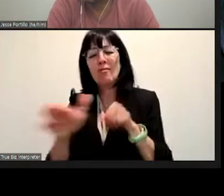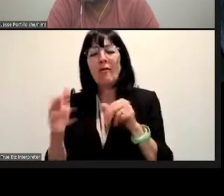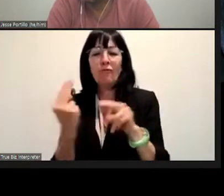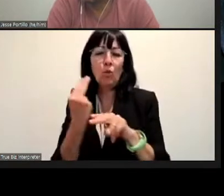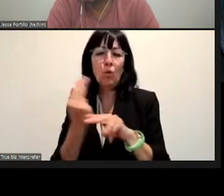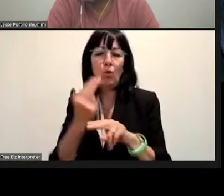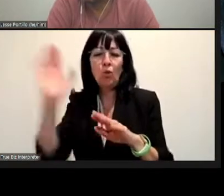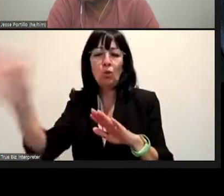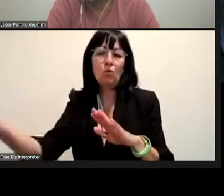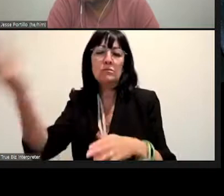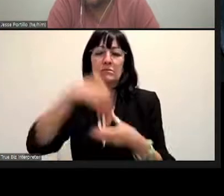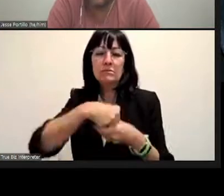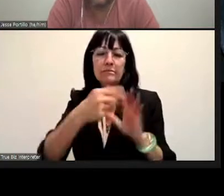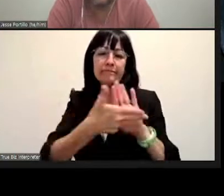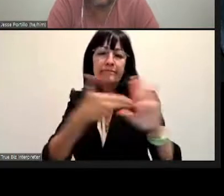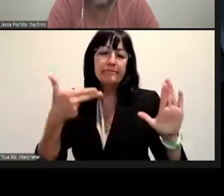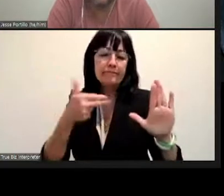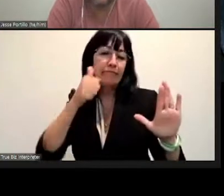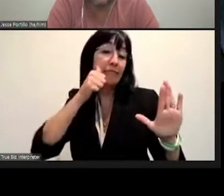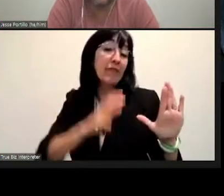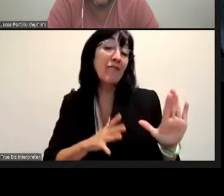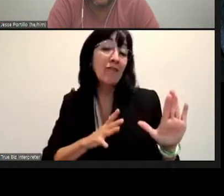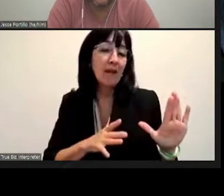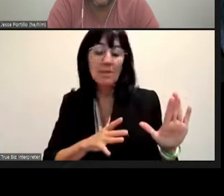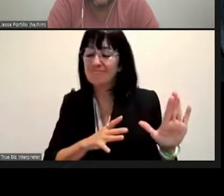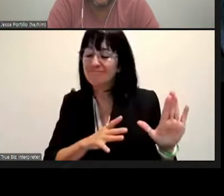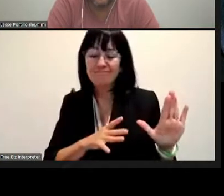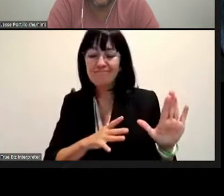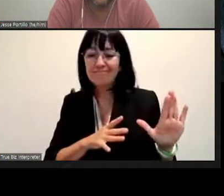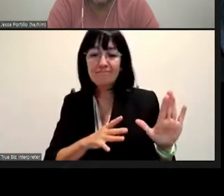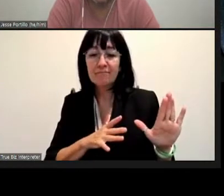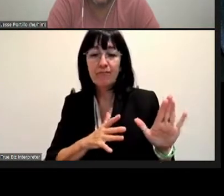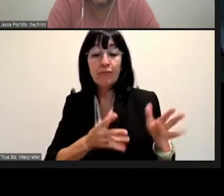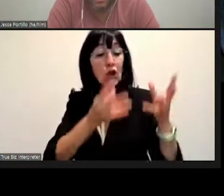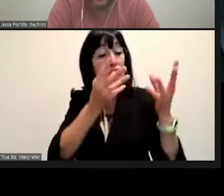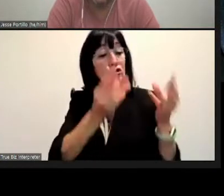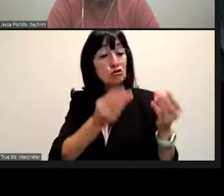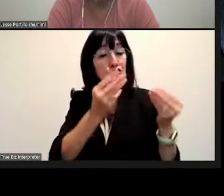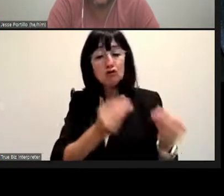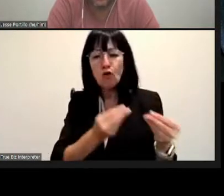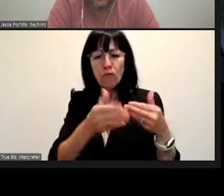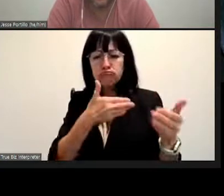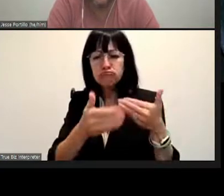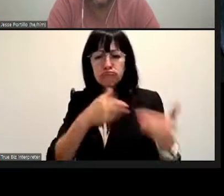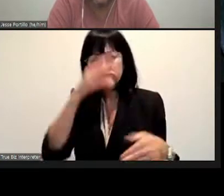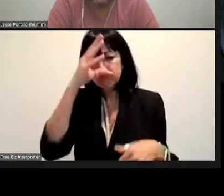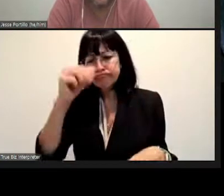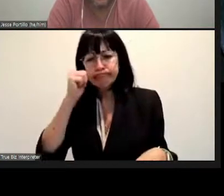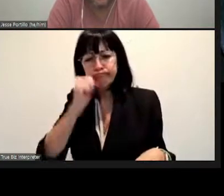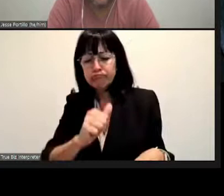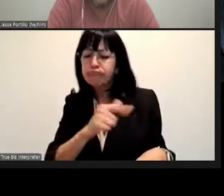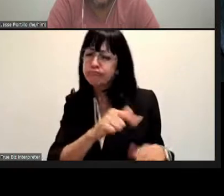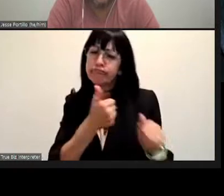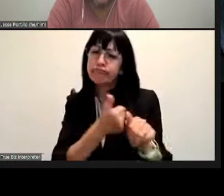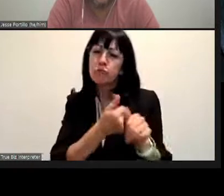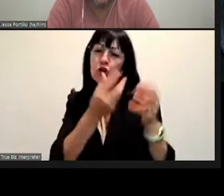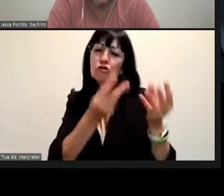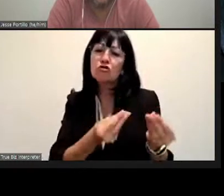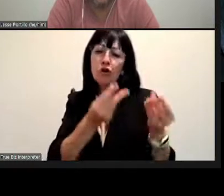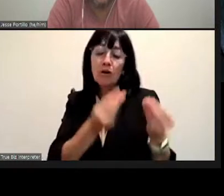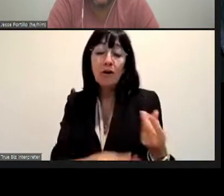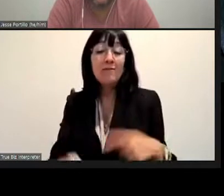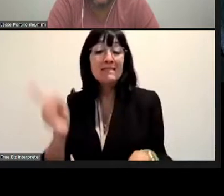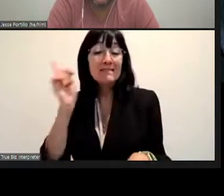Again, softness does not have a gender identity. It's just soft. And for sound and lighting, and Margaret,